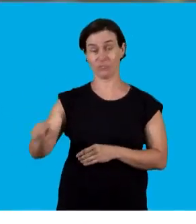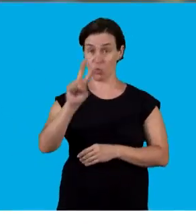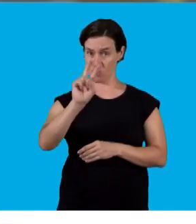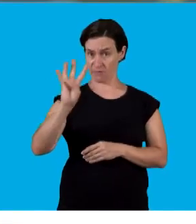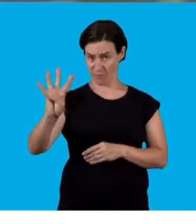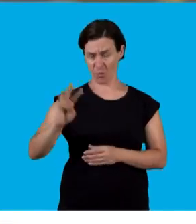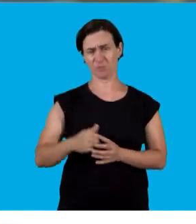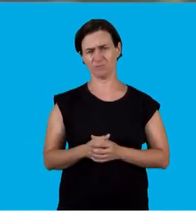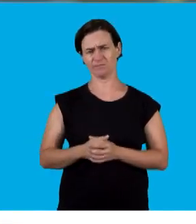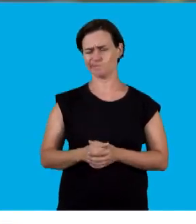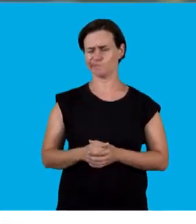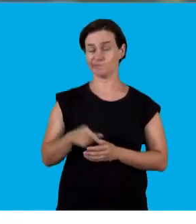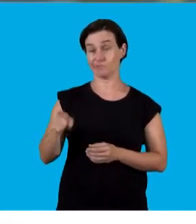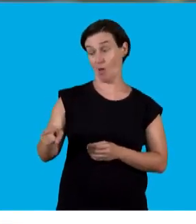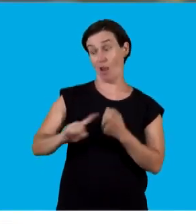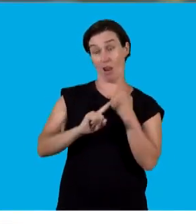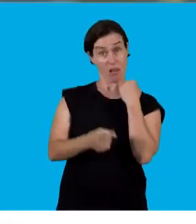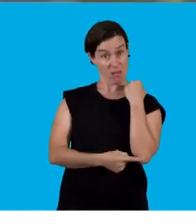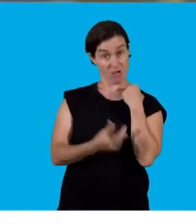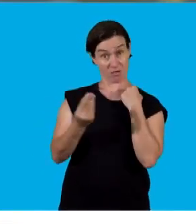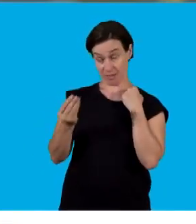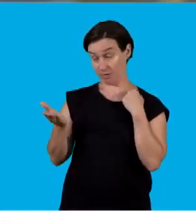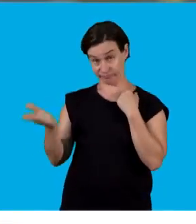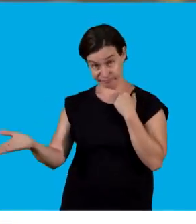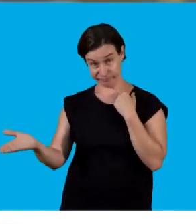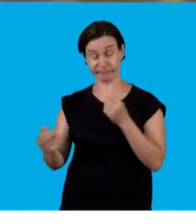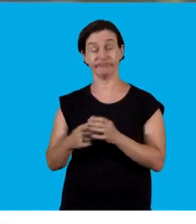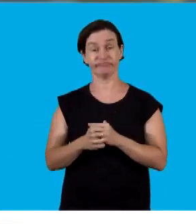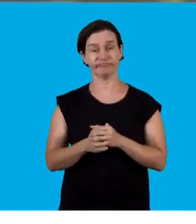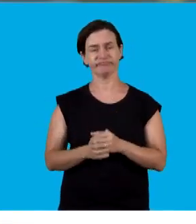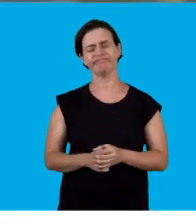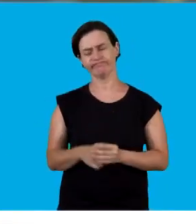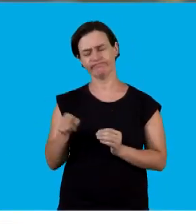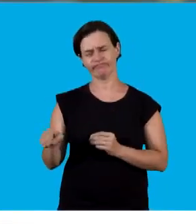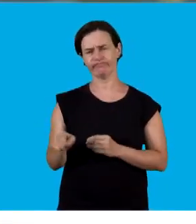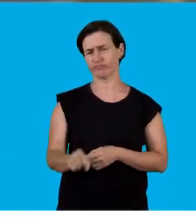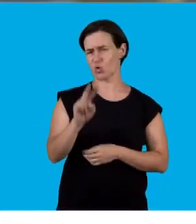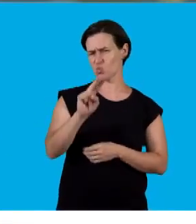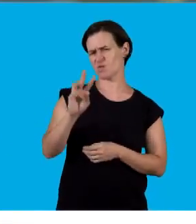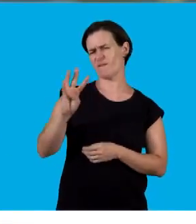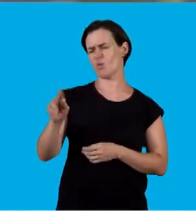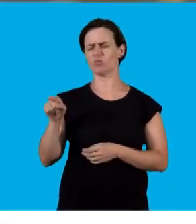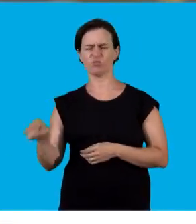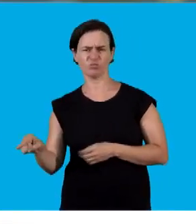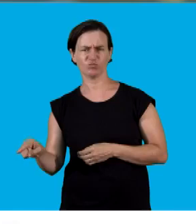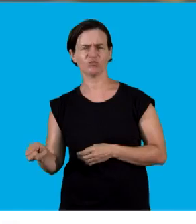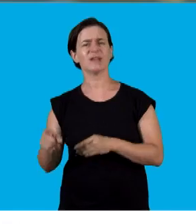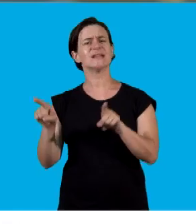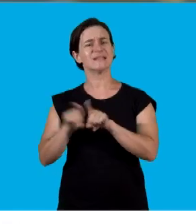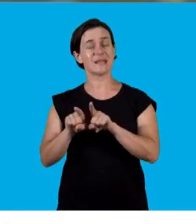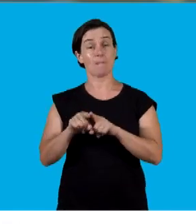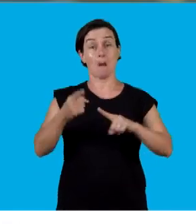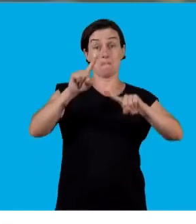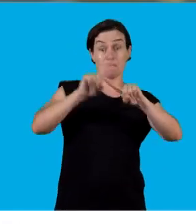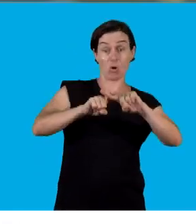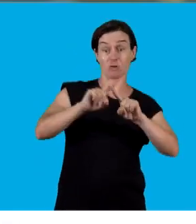the 24? 24 is the last output value that we have been given there. So we are going to take that 24 and we are going to